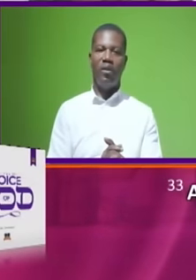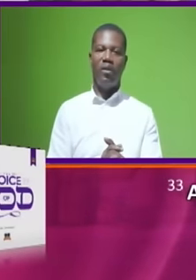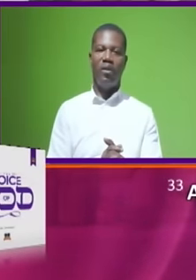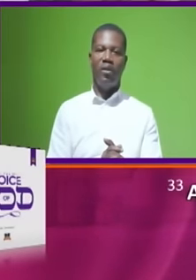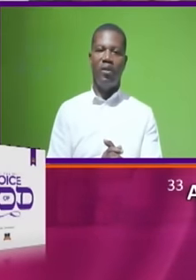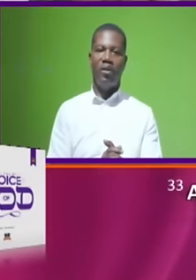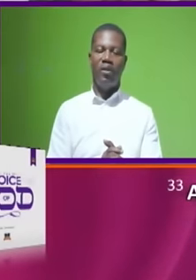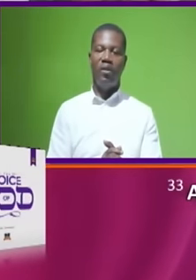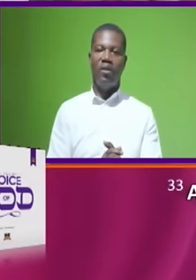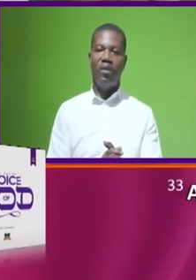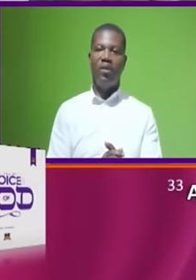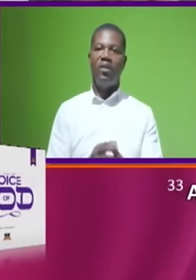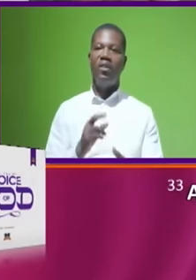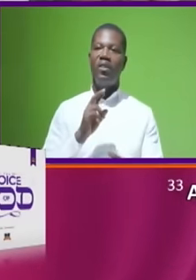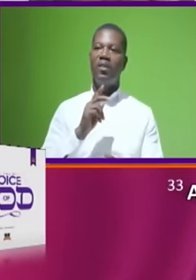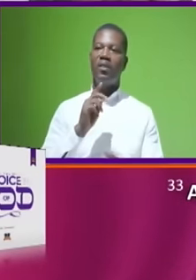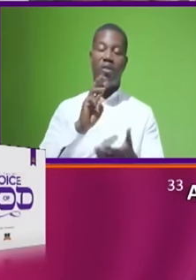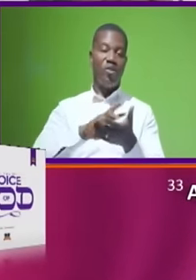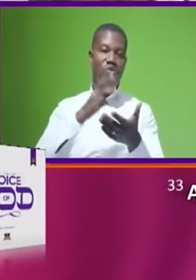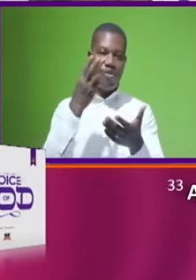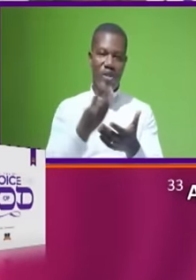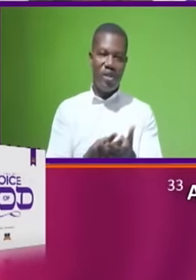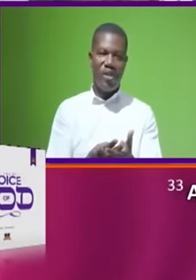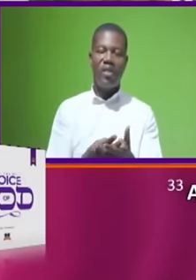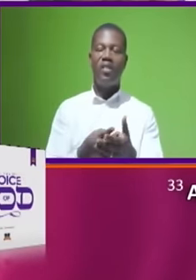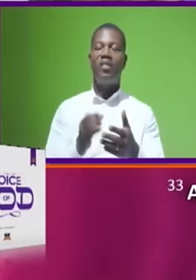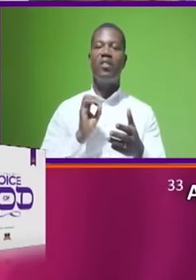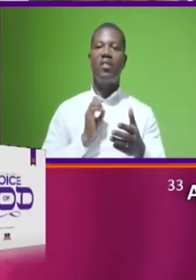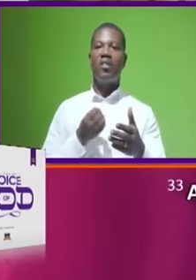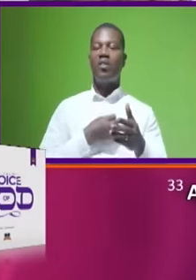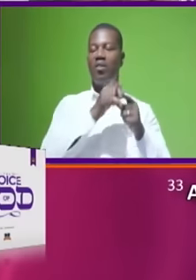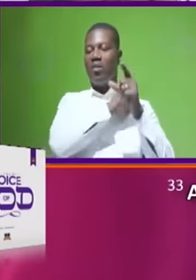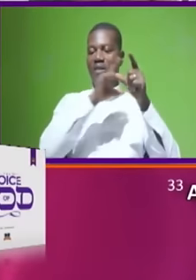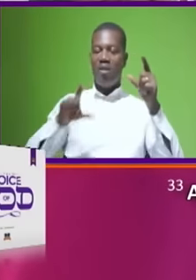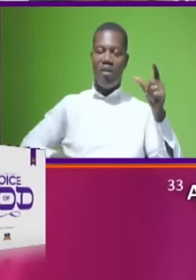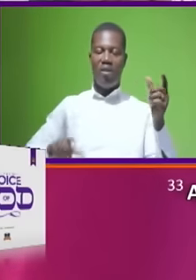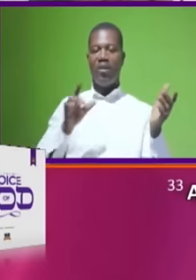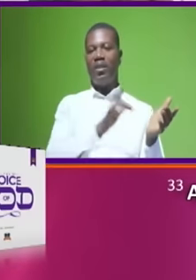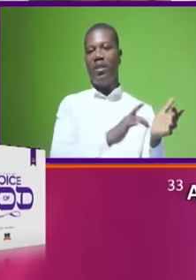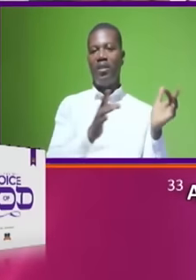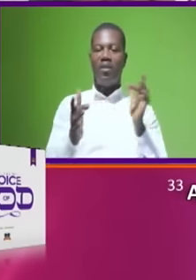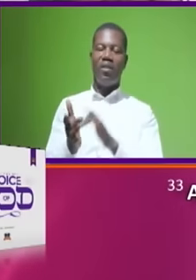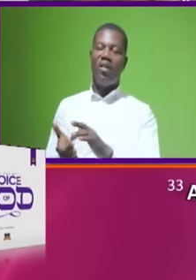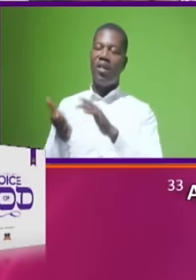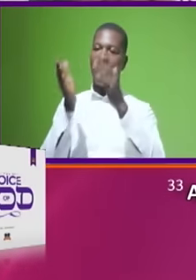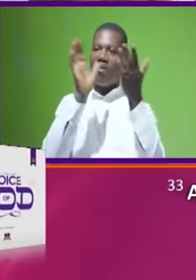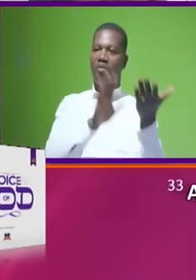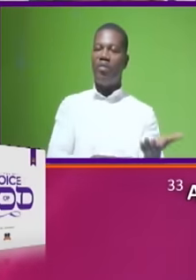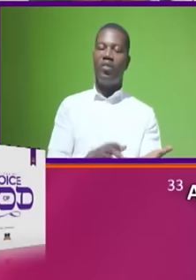Awurade Yesu wo sɔre yɛ ho adanseɛ. Edi Awurade Yesu ndi wo ne ne sɔre yɛ